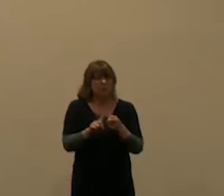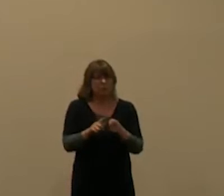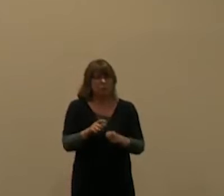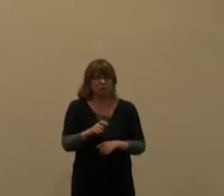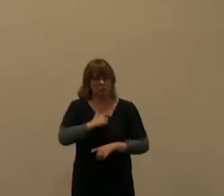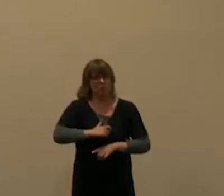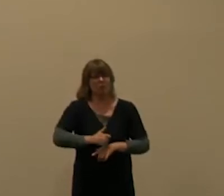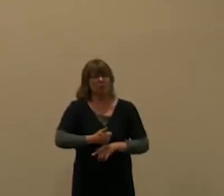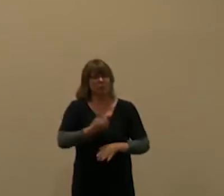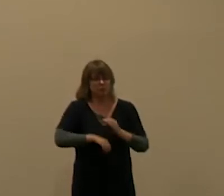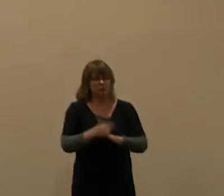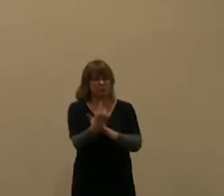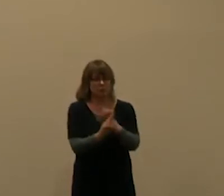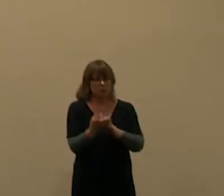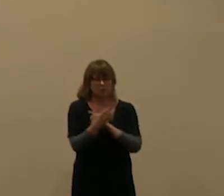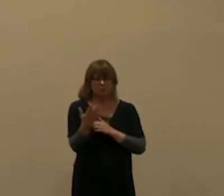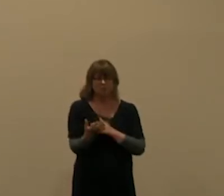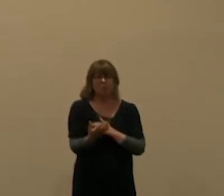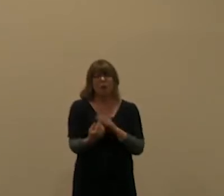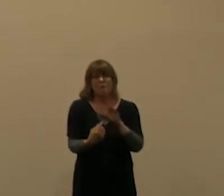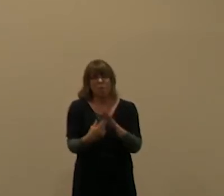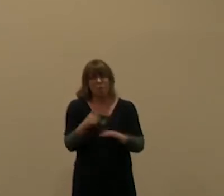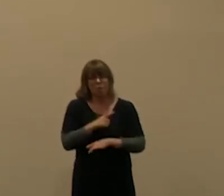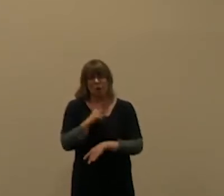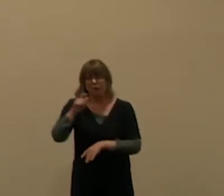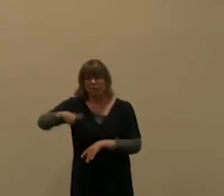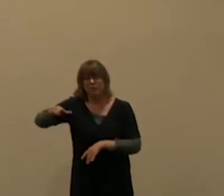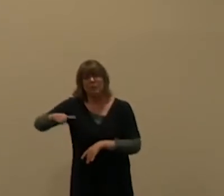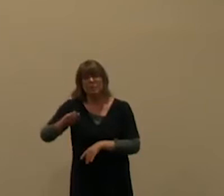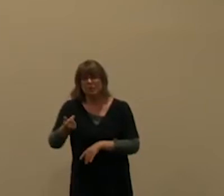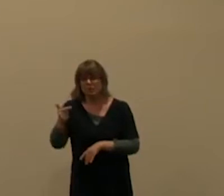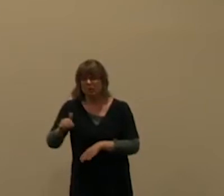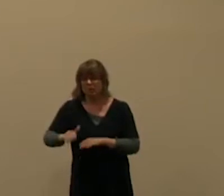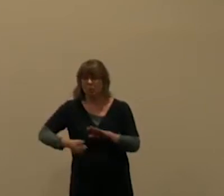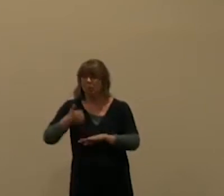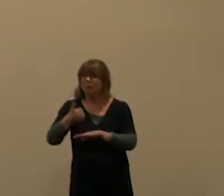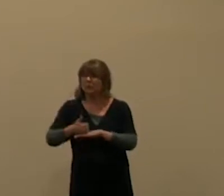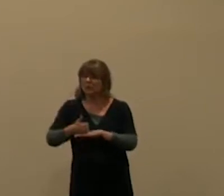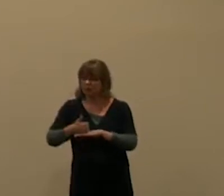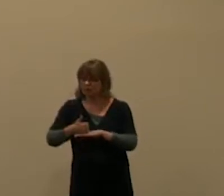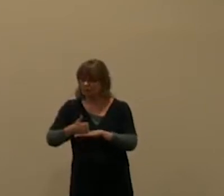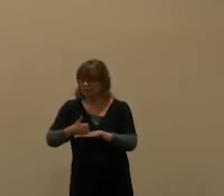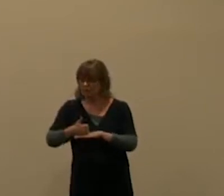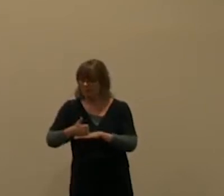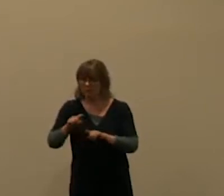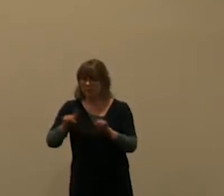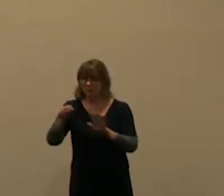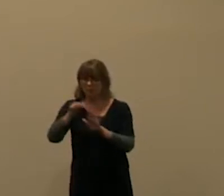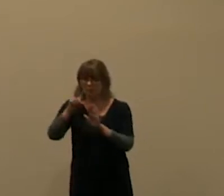important? Well, for some of my customers, we've actually set up a low bandwidth policy.